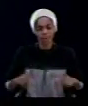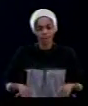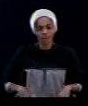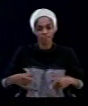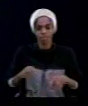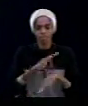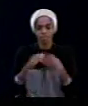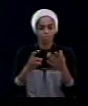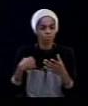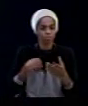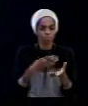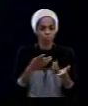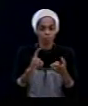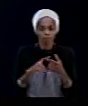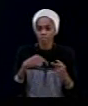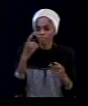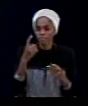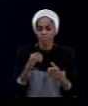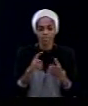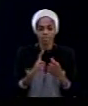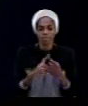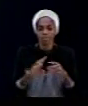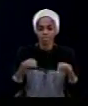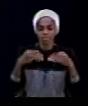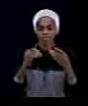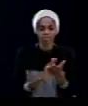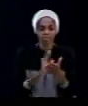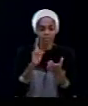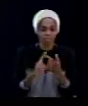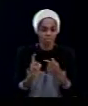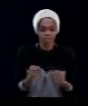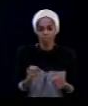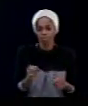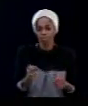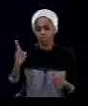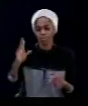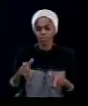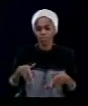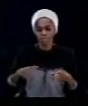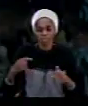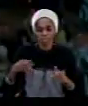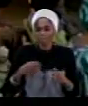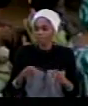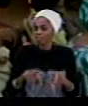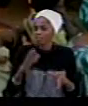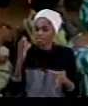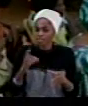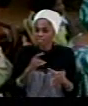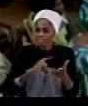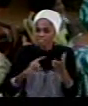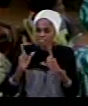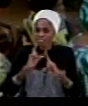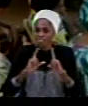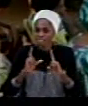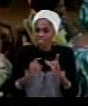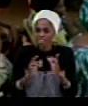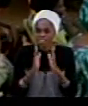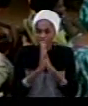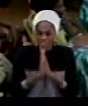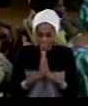is just to give glory to the Lord. Let me hear your amen.